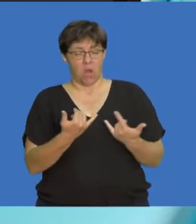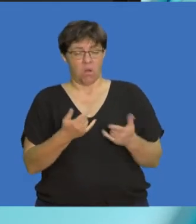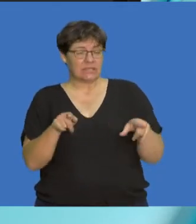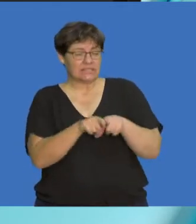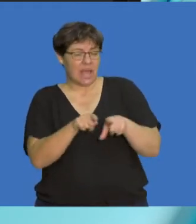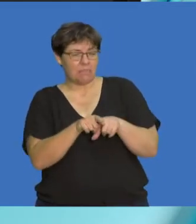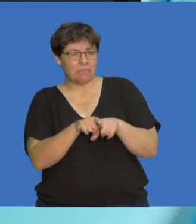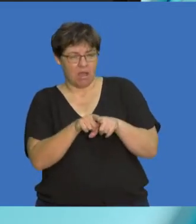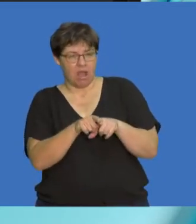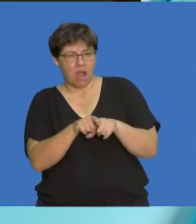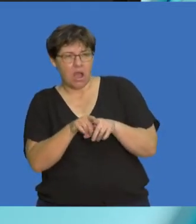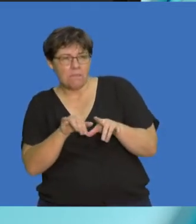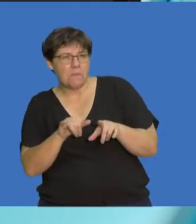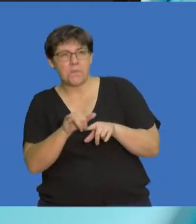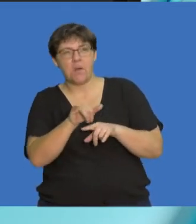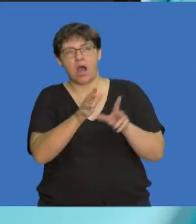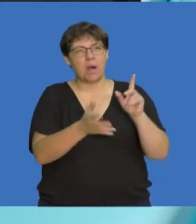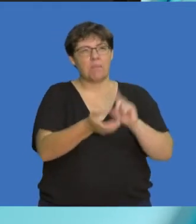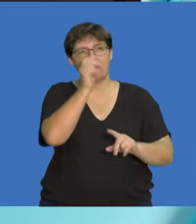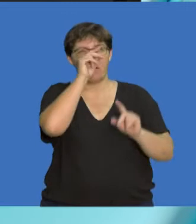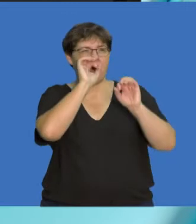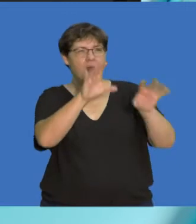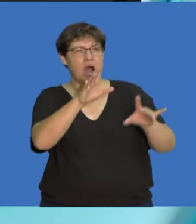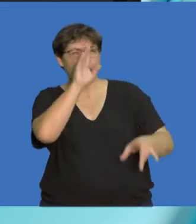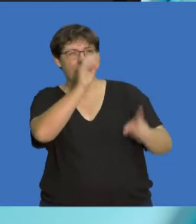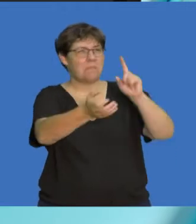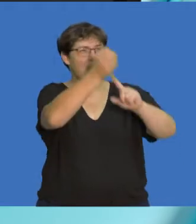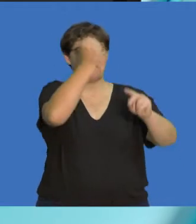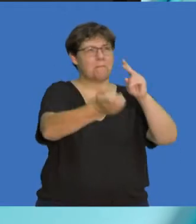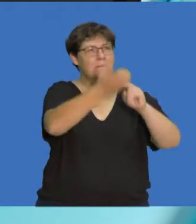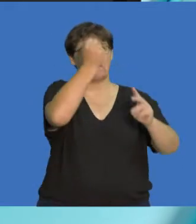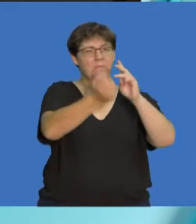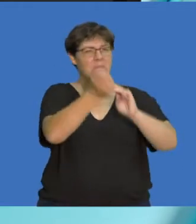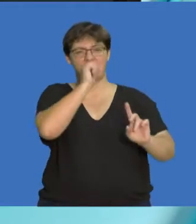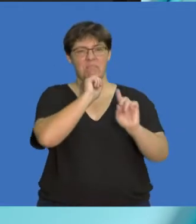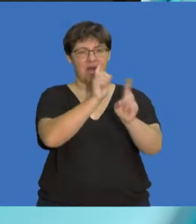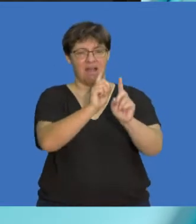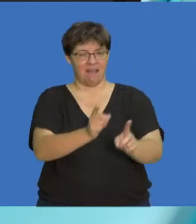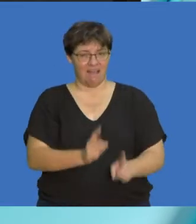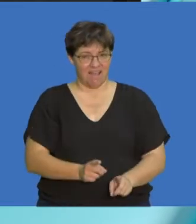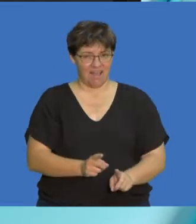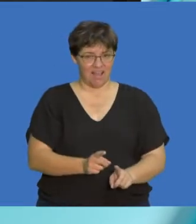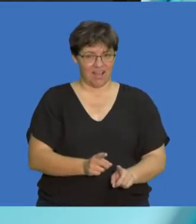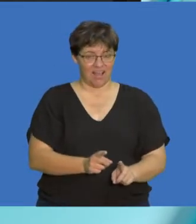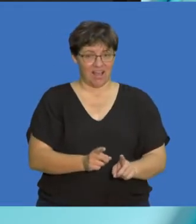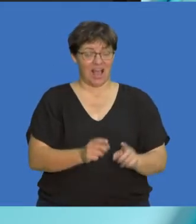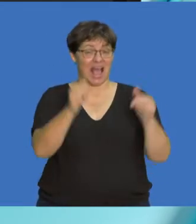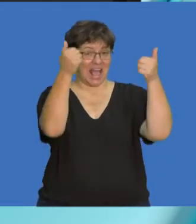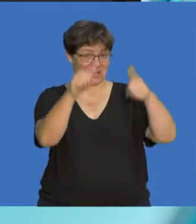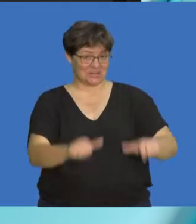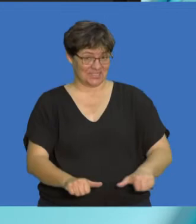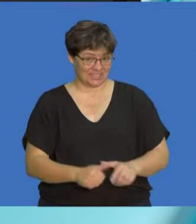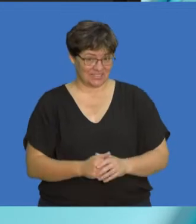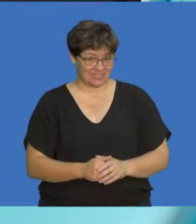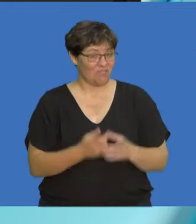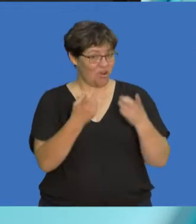make sure you reach heights in accounting, where you will be then able to answer any questions on cost accounting.